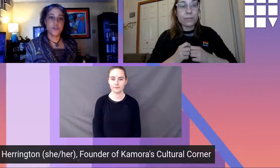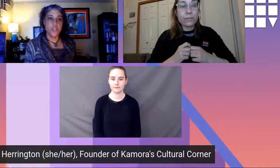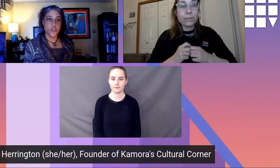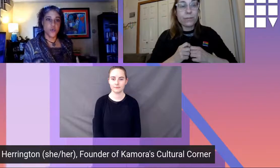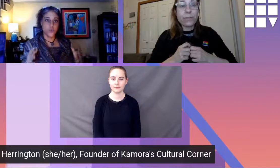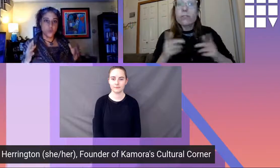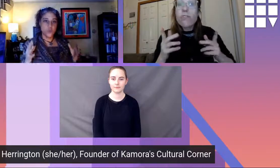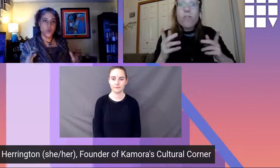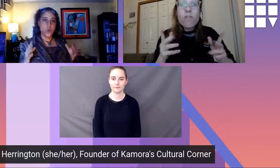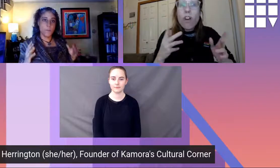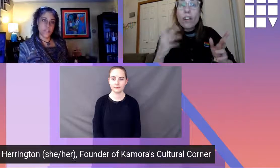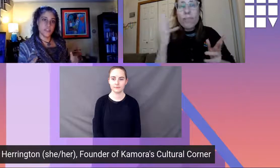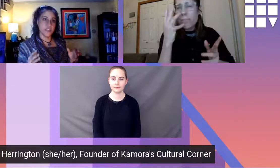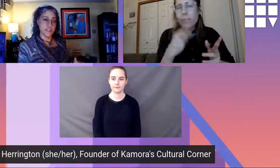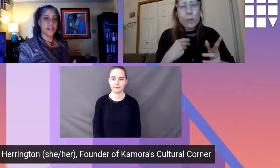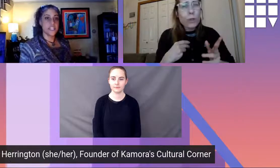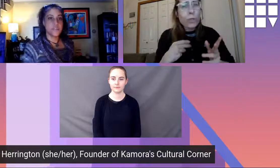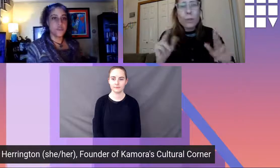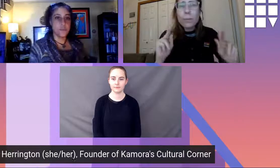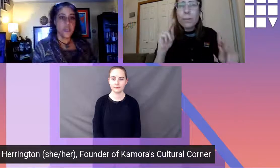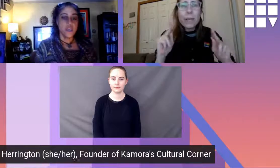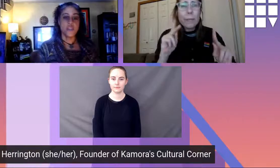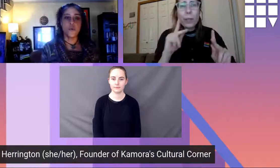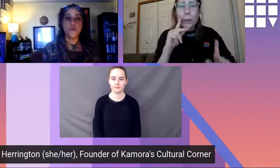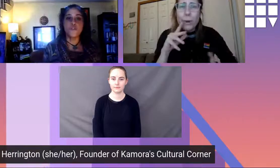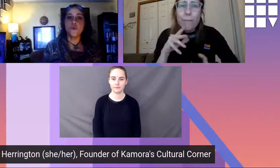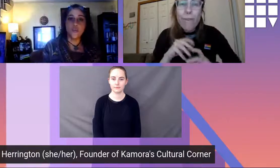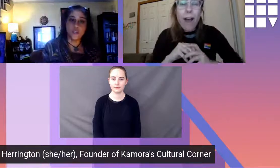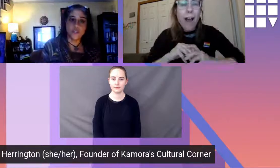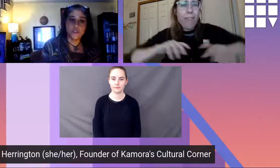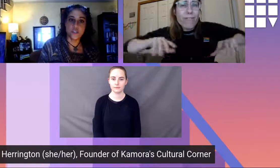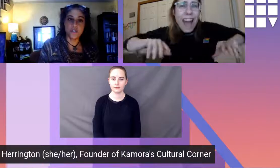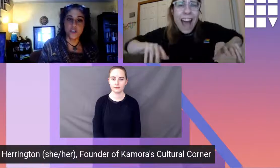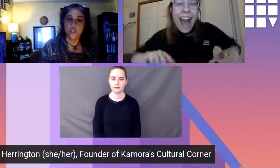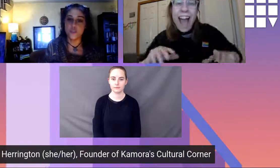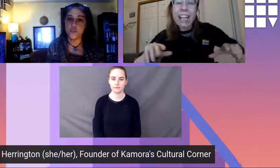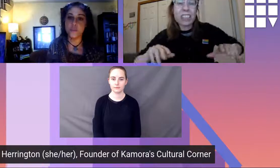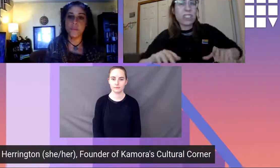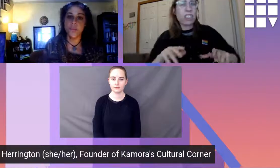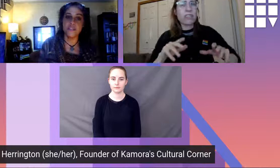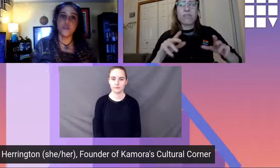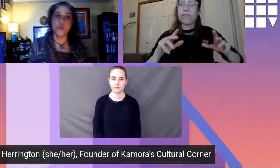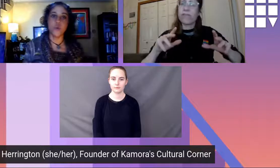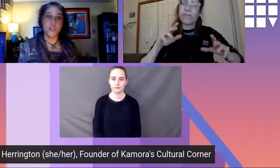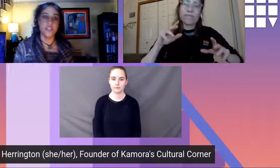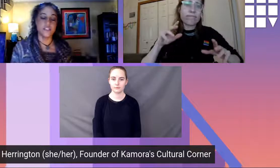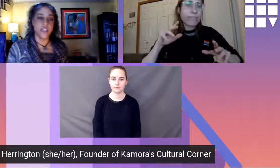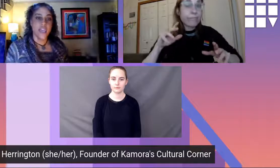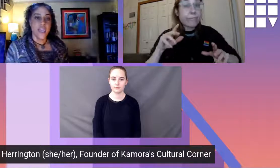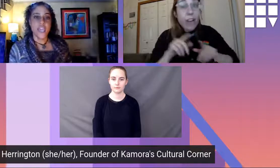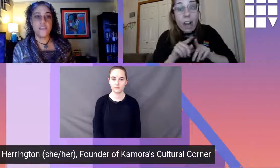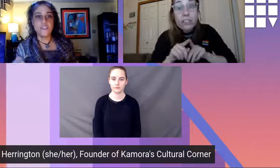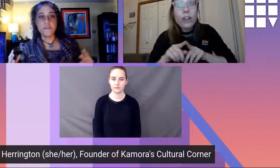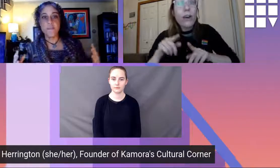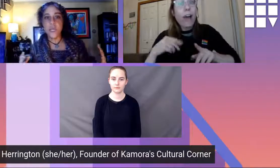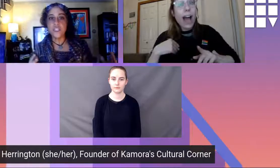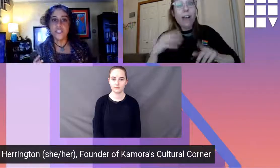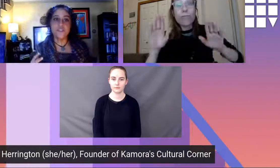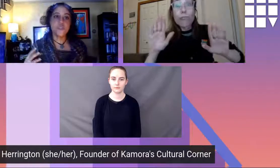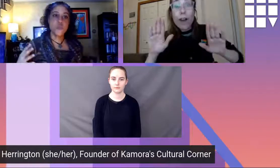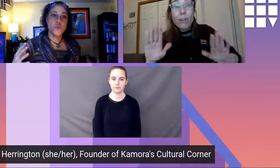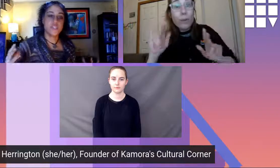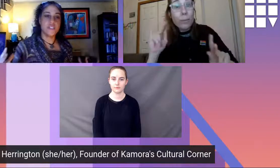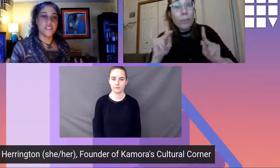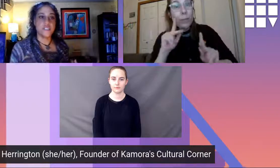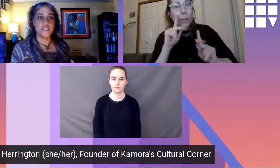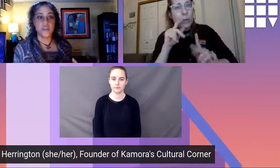activists in our community who do amazing activism. And there are wonderful organizers in our communities who do amazing organizing. And there's this melding